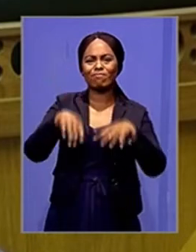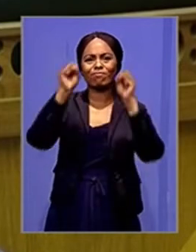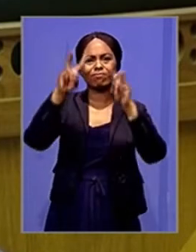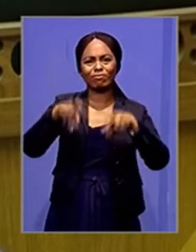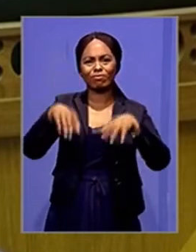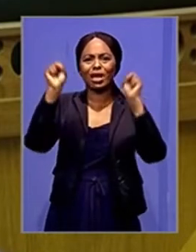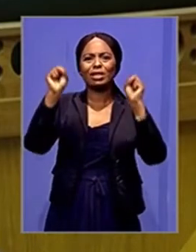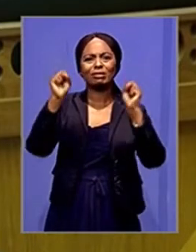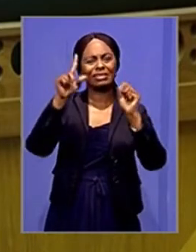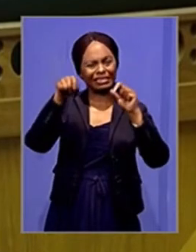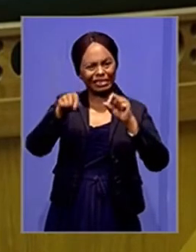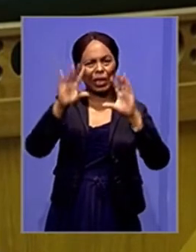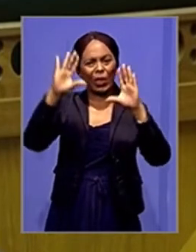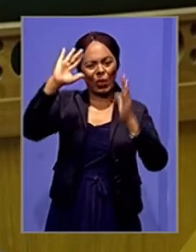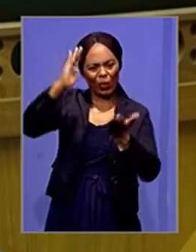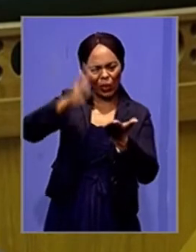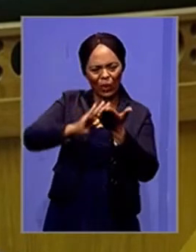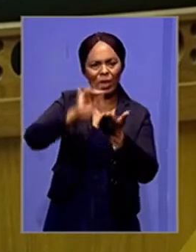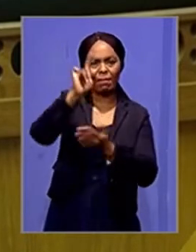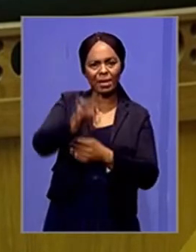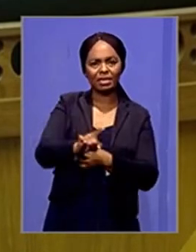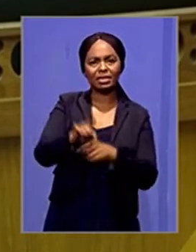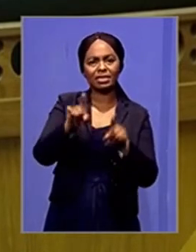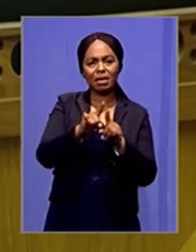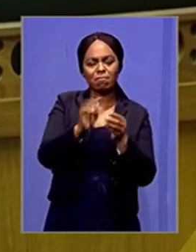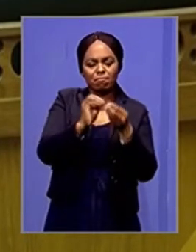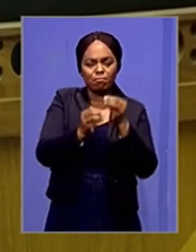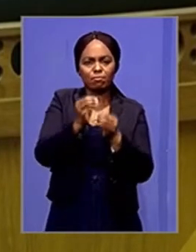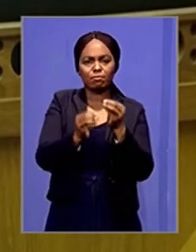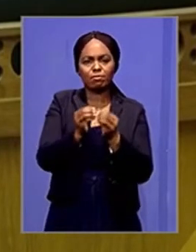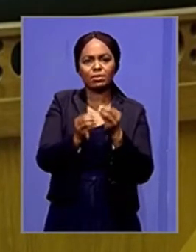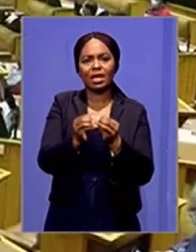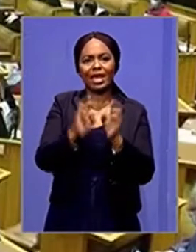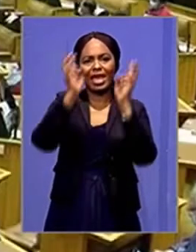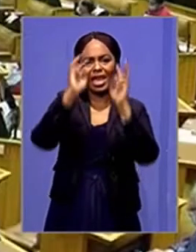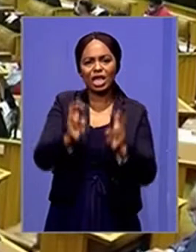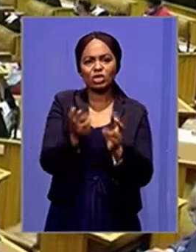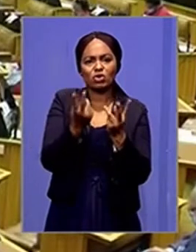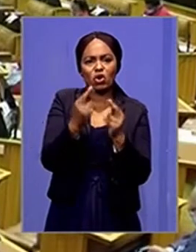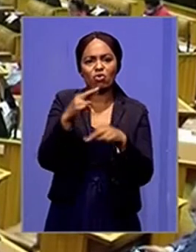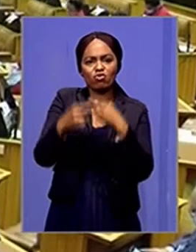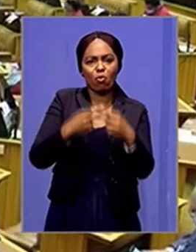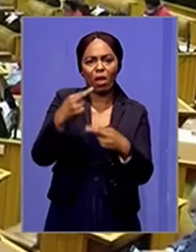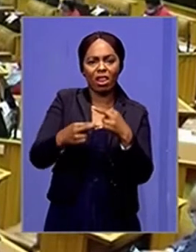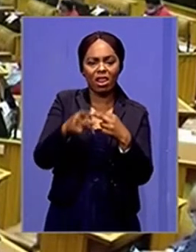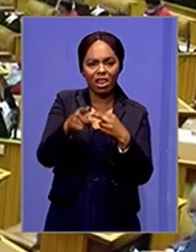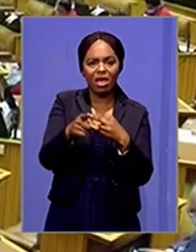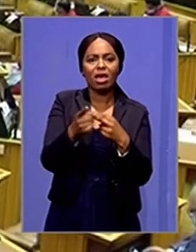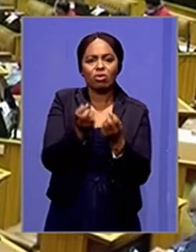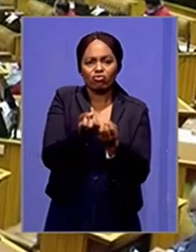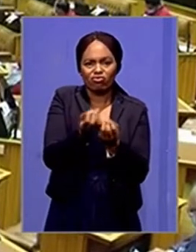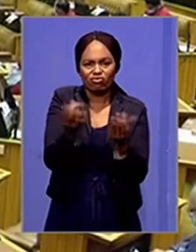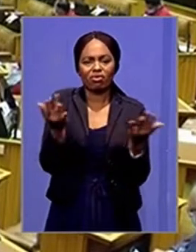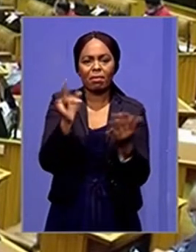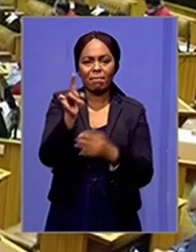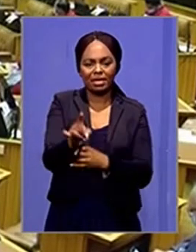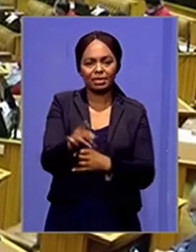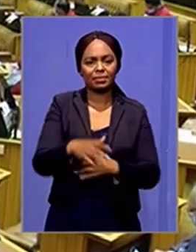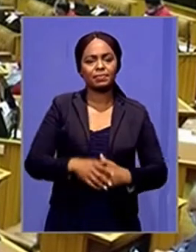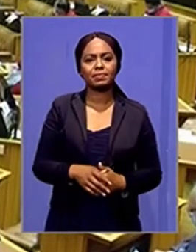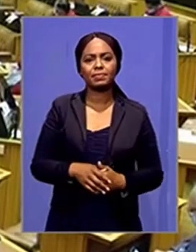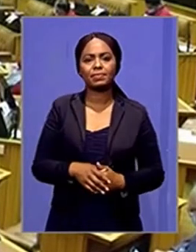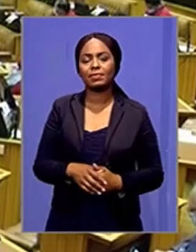and accelerate the transition to renewable energy sources. Tlhoba boroko ye nngwe ke dikoloto tša mmušo le kelo ya tswala